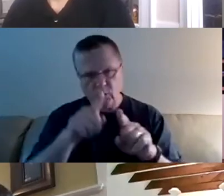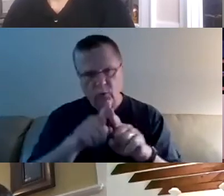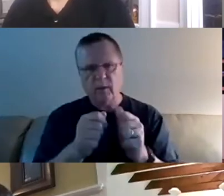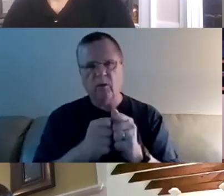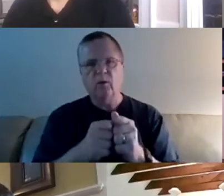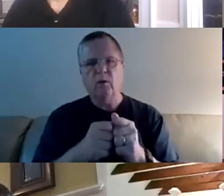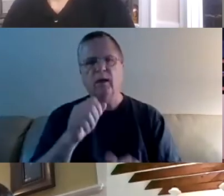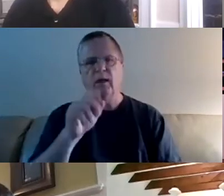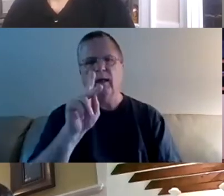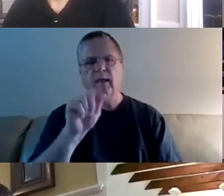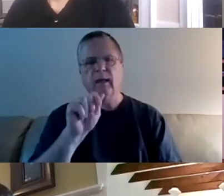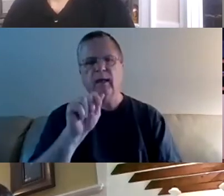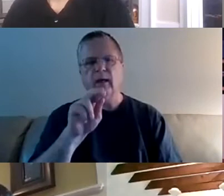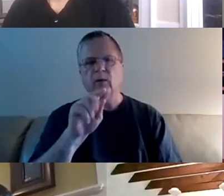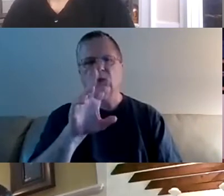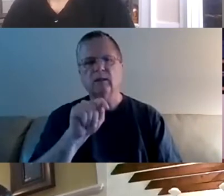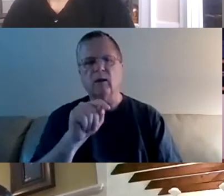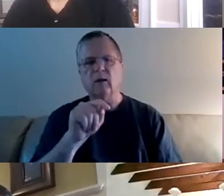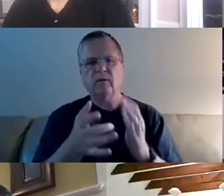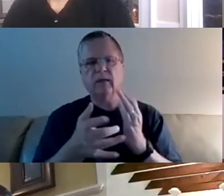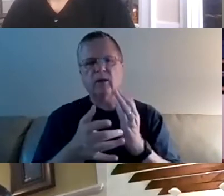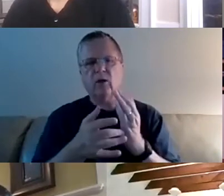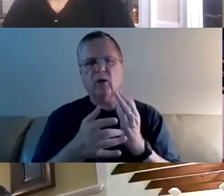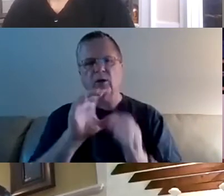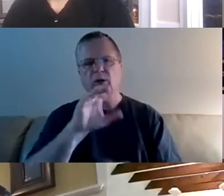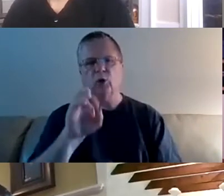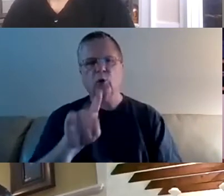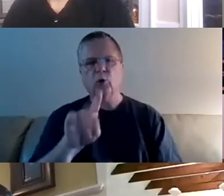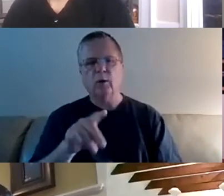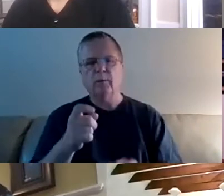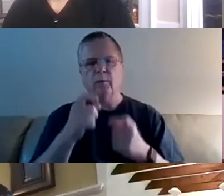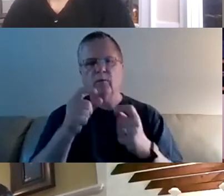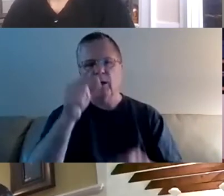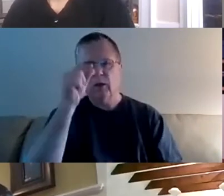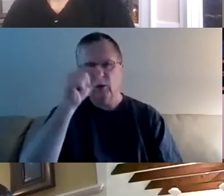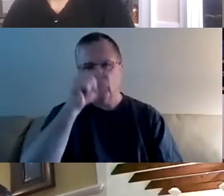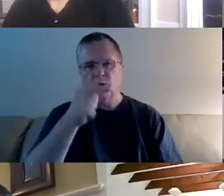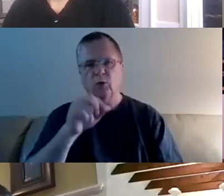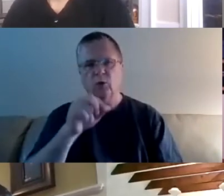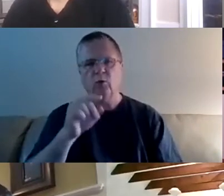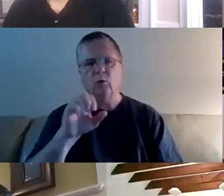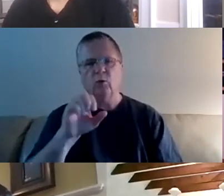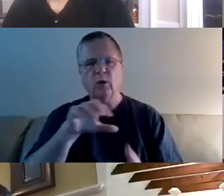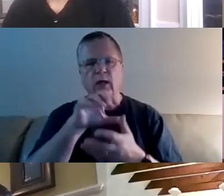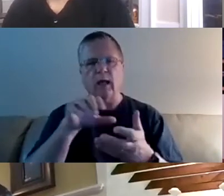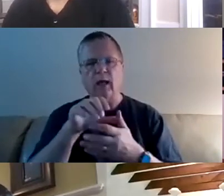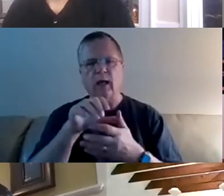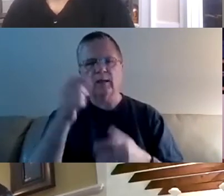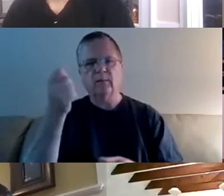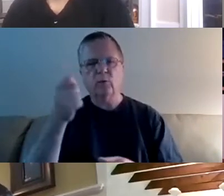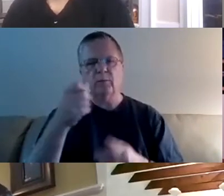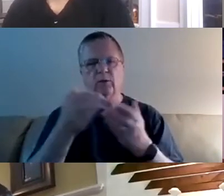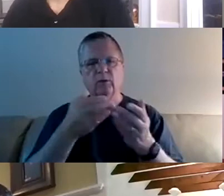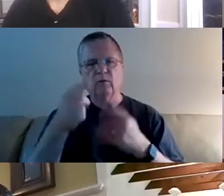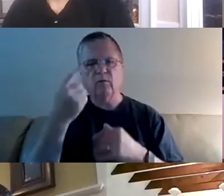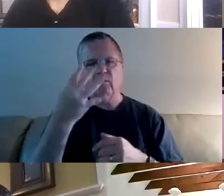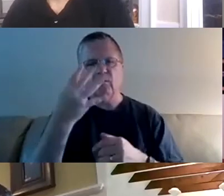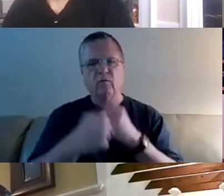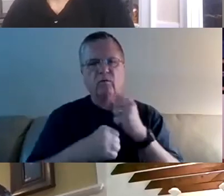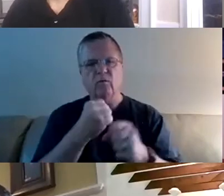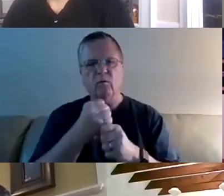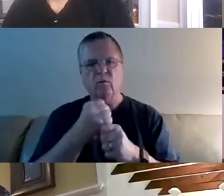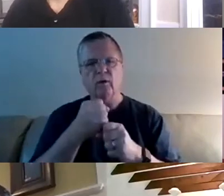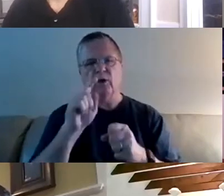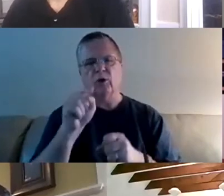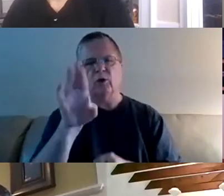Carasoft Technology Corporation to provide Google Cloud subscription services for a 4-year term at a cost not to